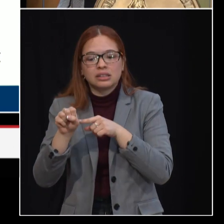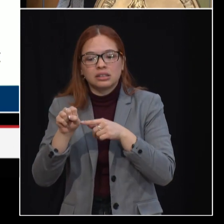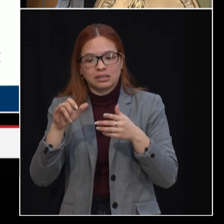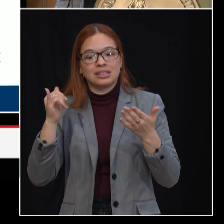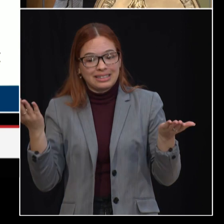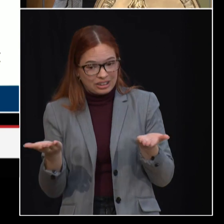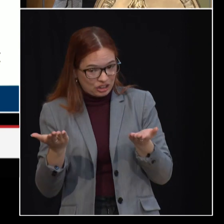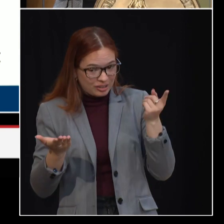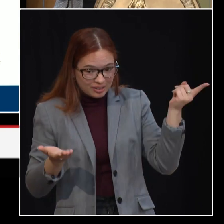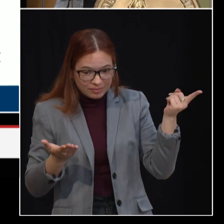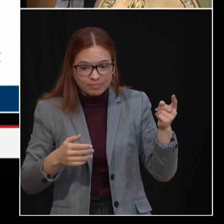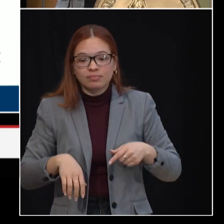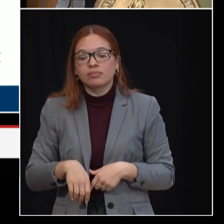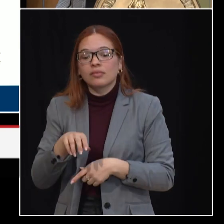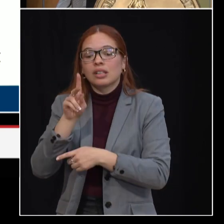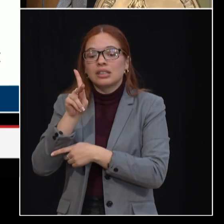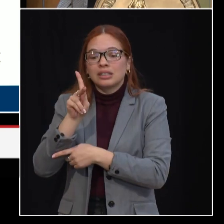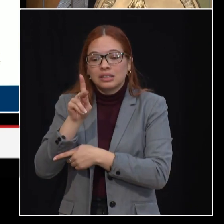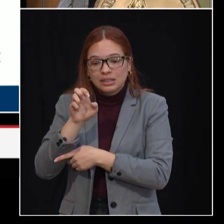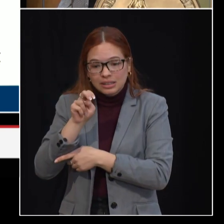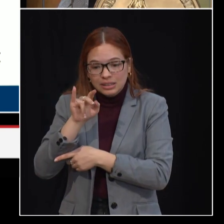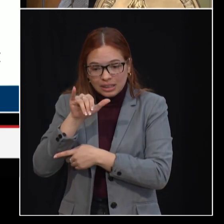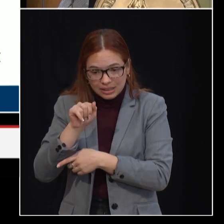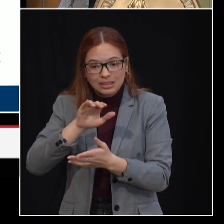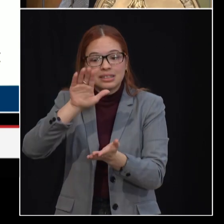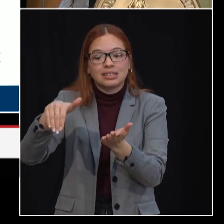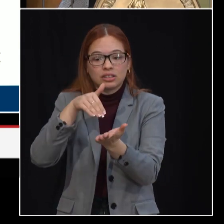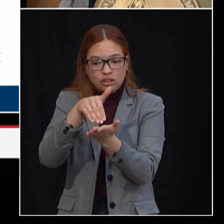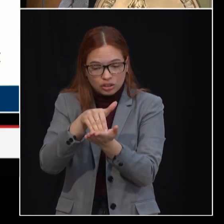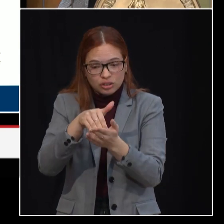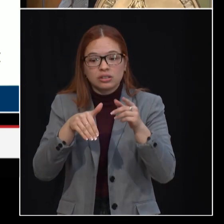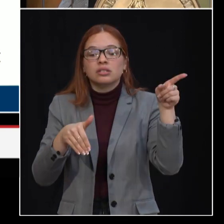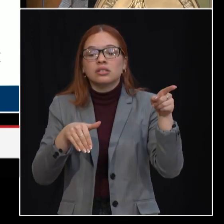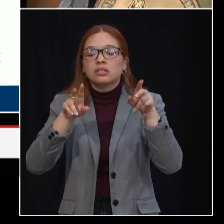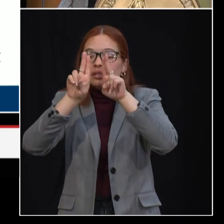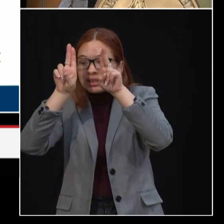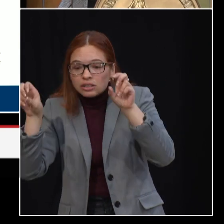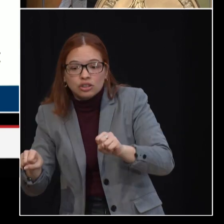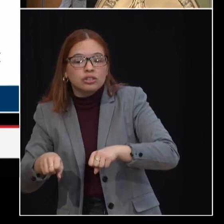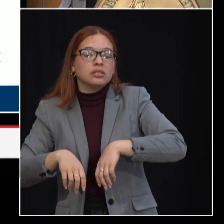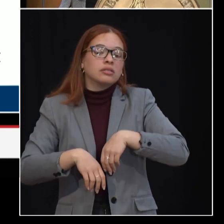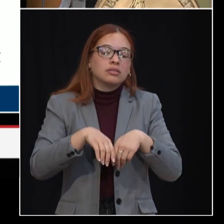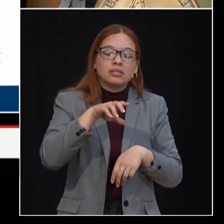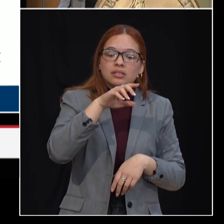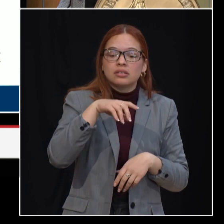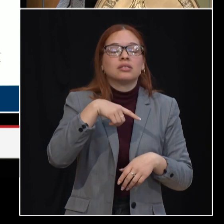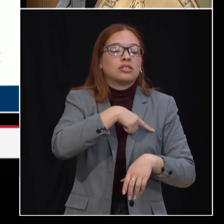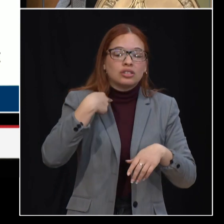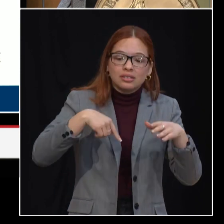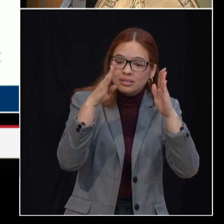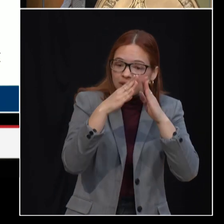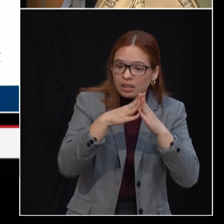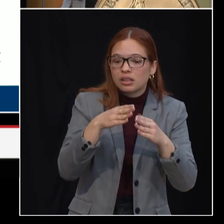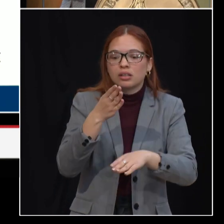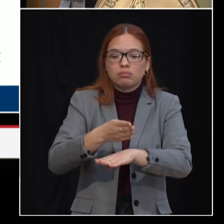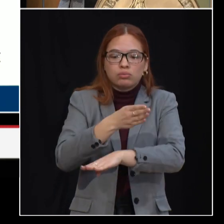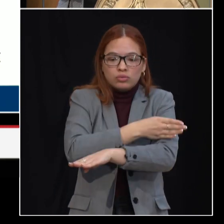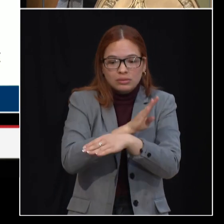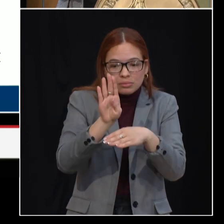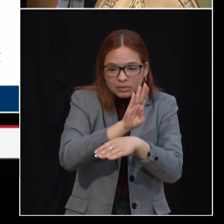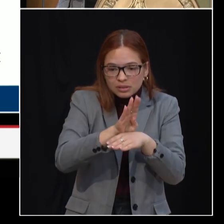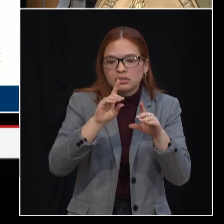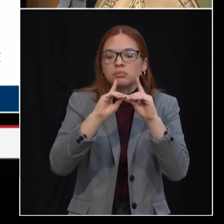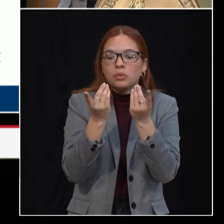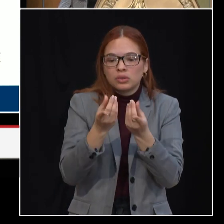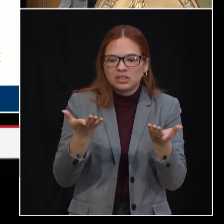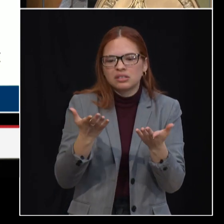Center, Union Station, and the Downtown DC Business Improvement District, also known as the BID. I don't know if Jaron Price is here,